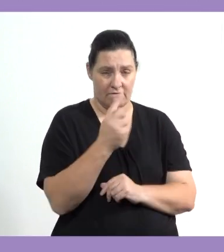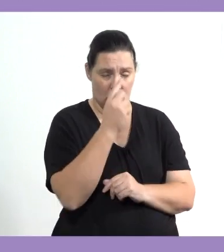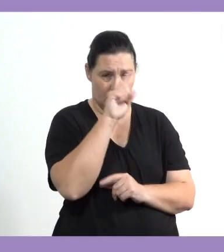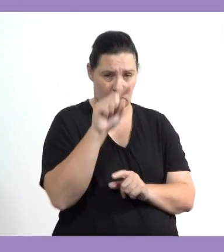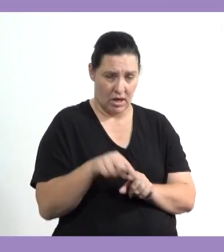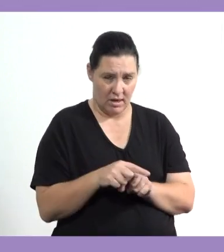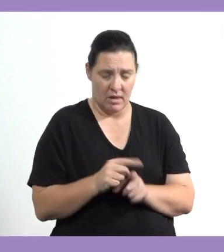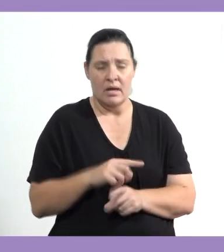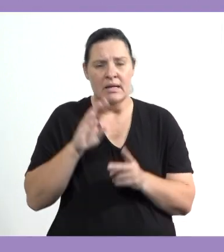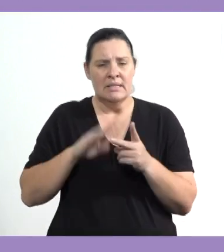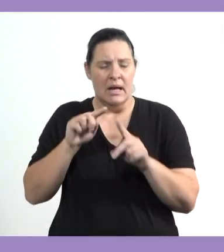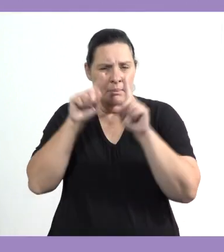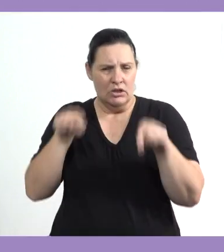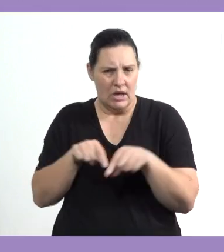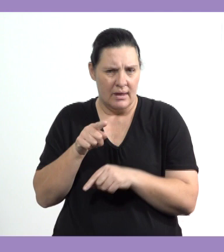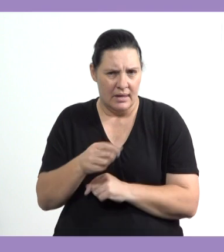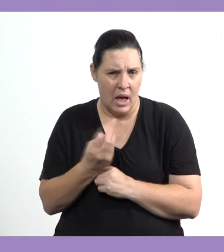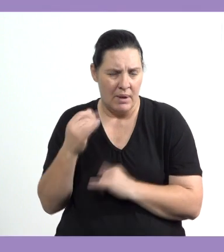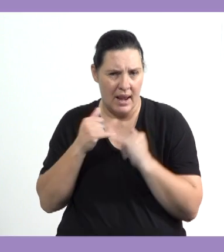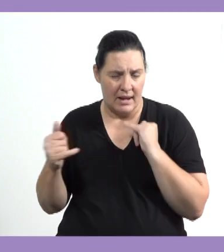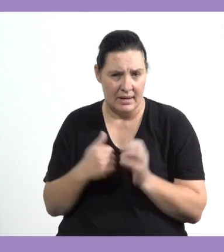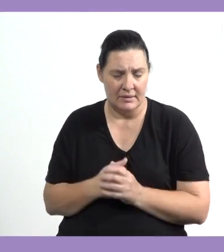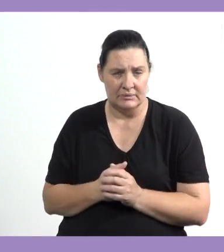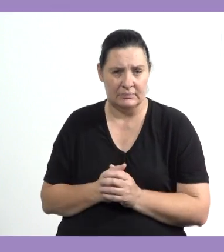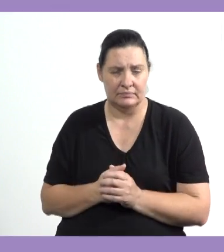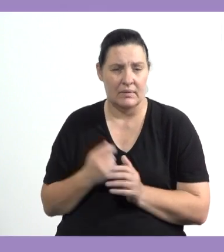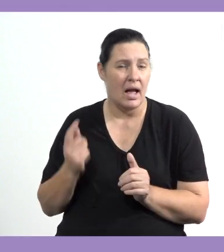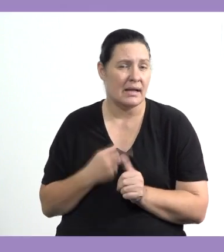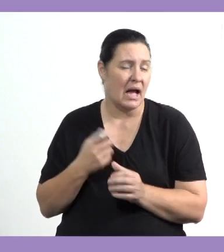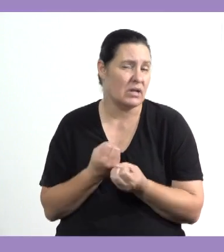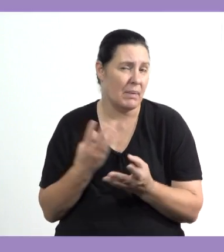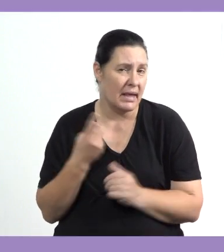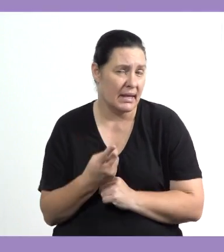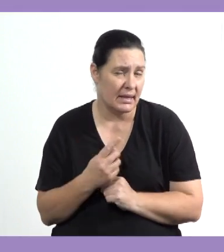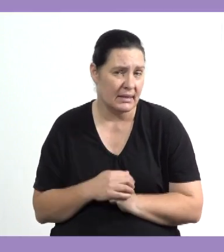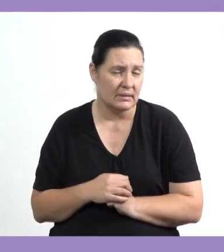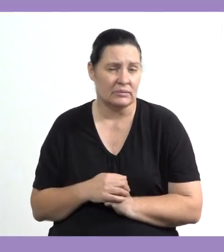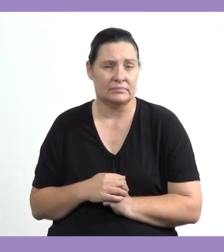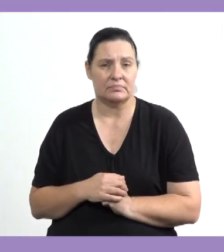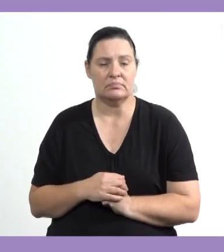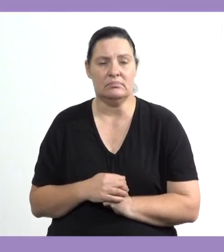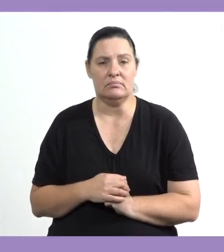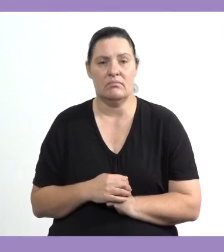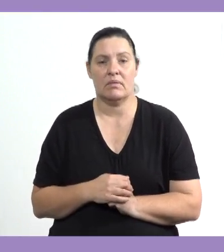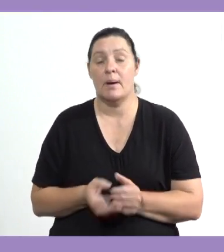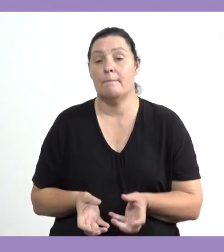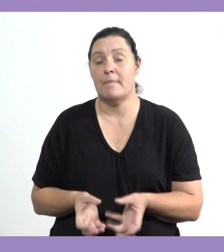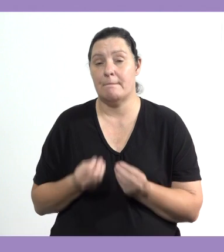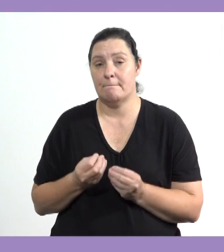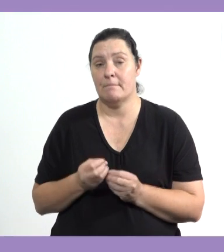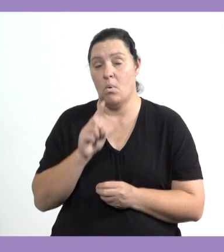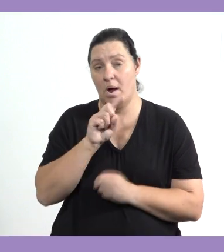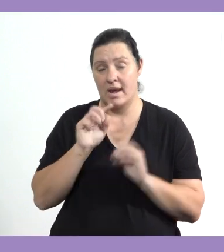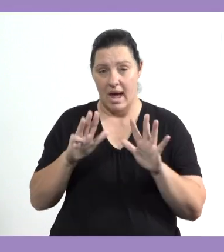for the first picture. Let's look at the second picture. Are you counting the number of lines there? If you have